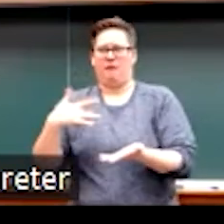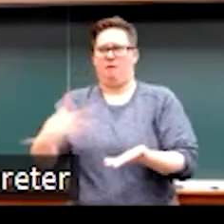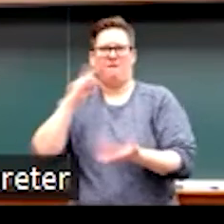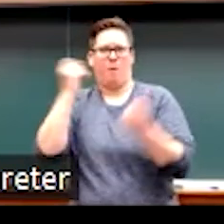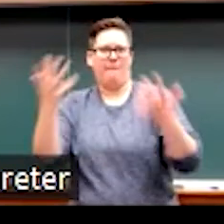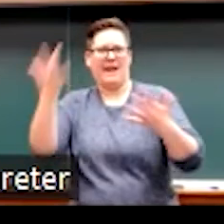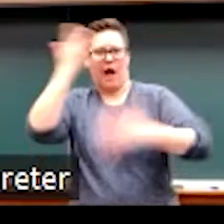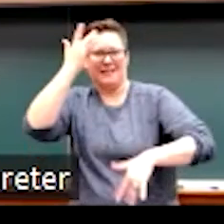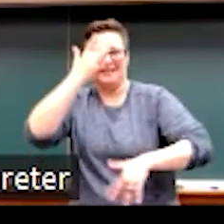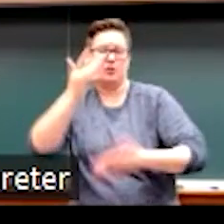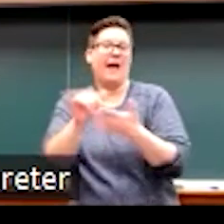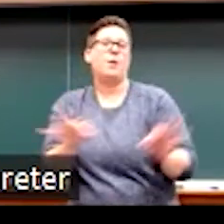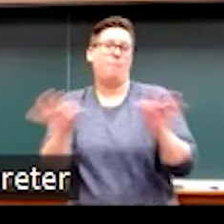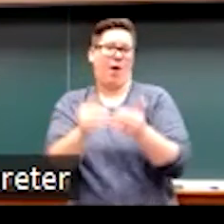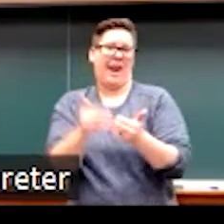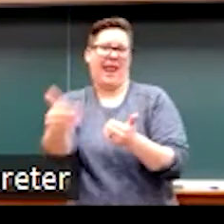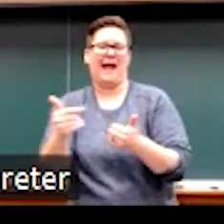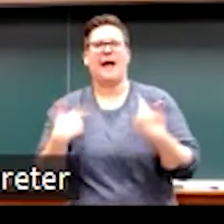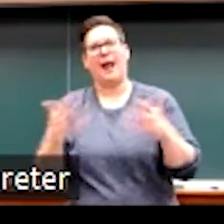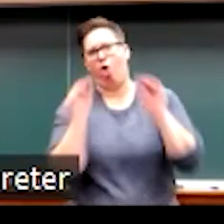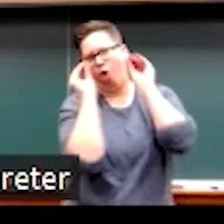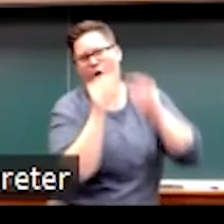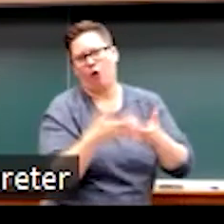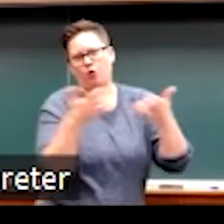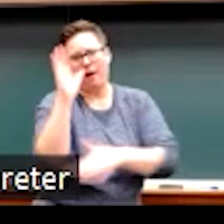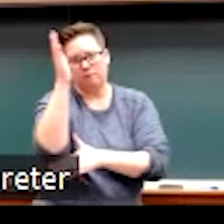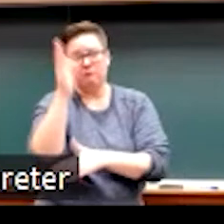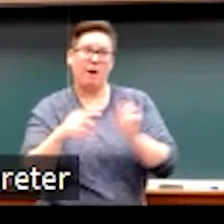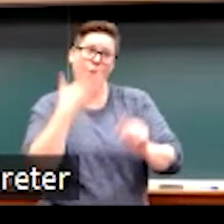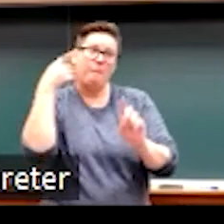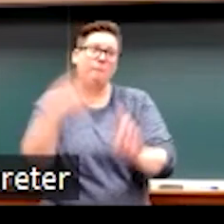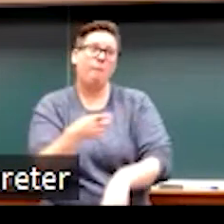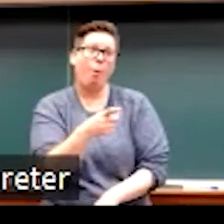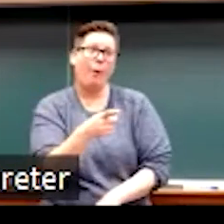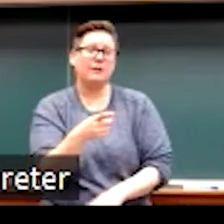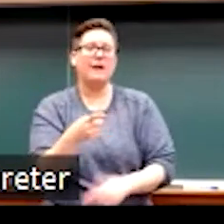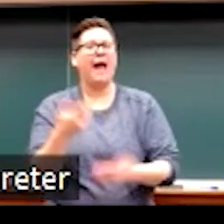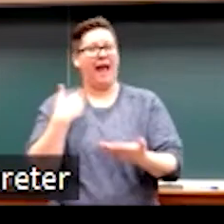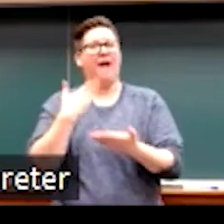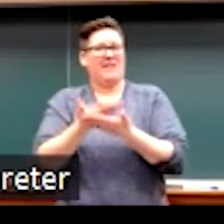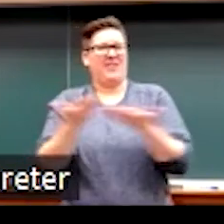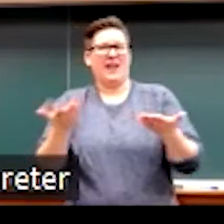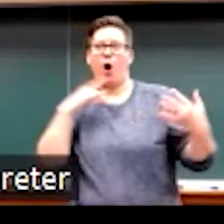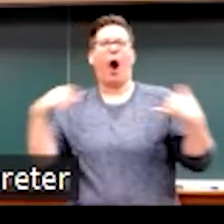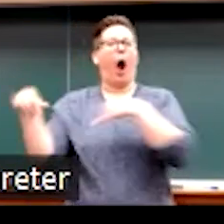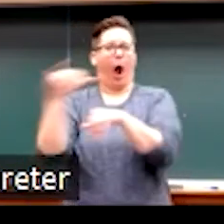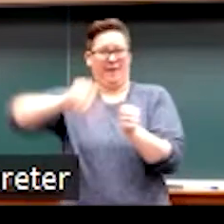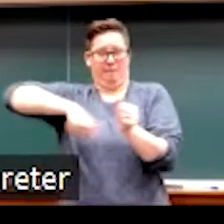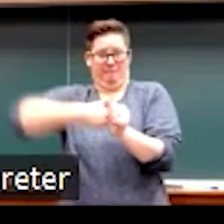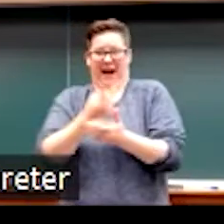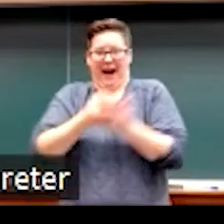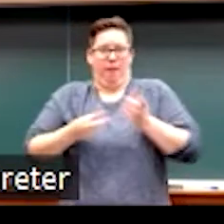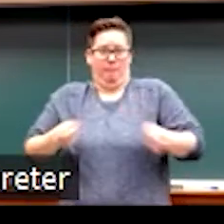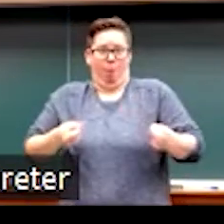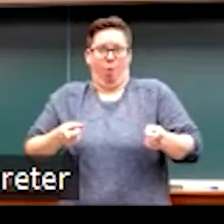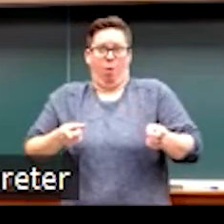another important next step. I just didn't want to overload the presentation, but you raise a great point because there are common factors that underlie both